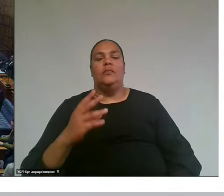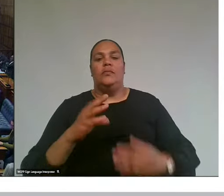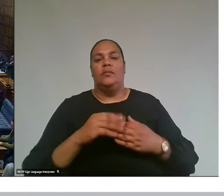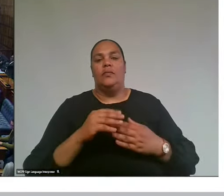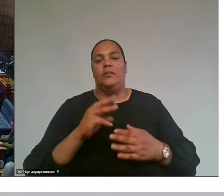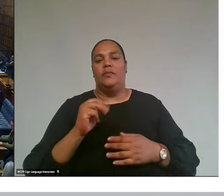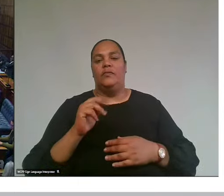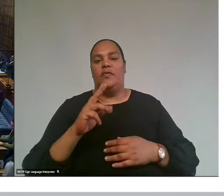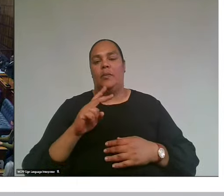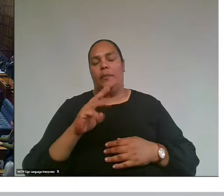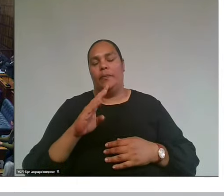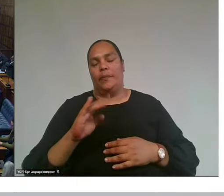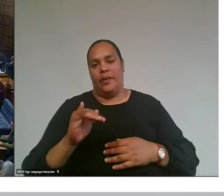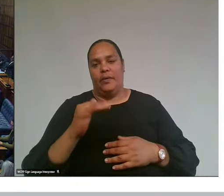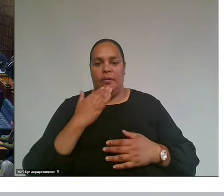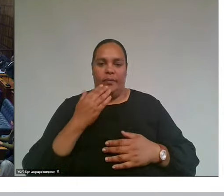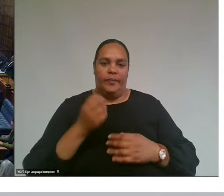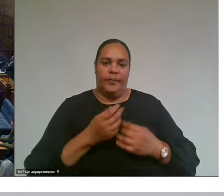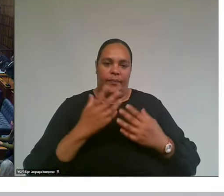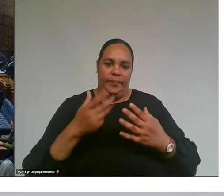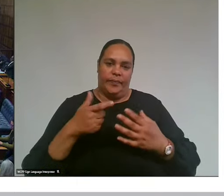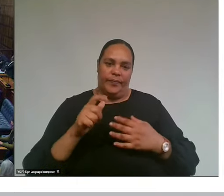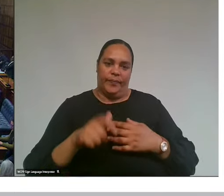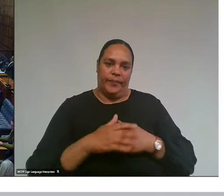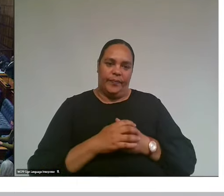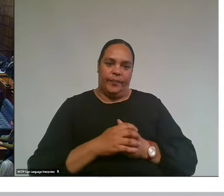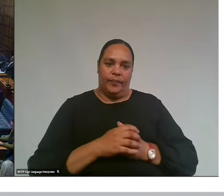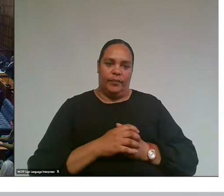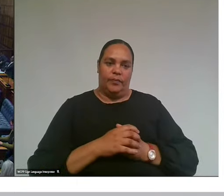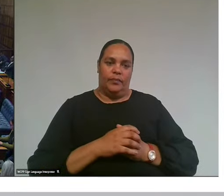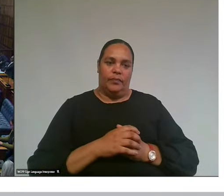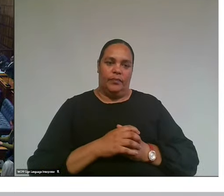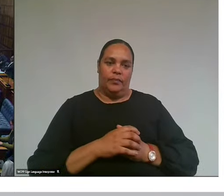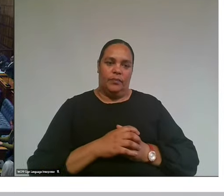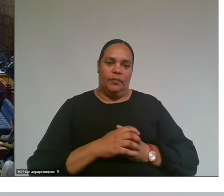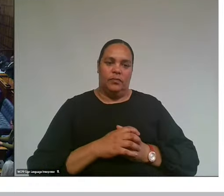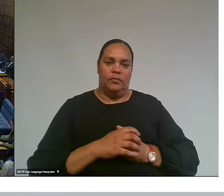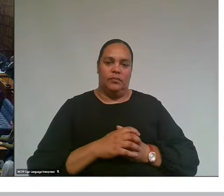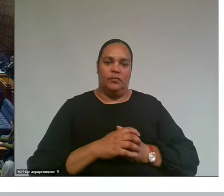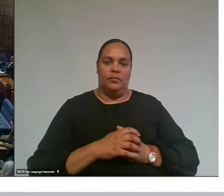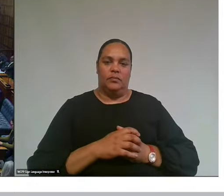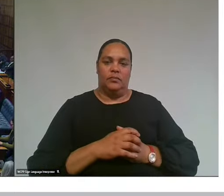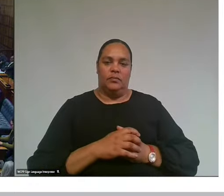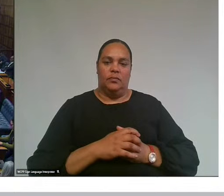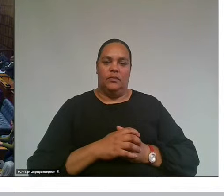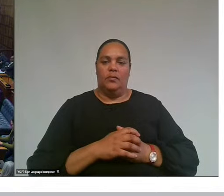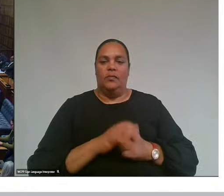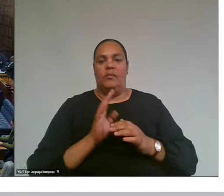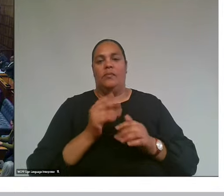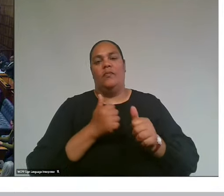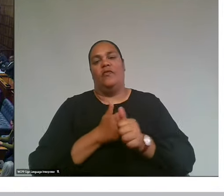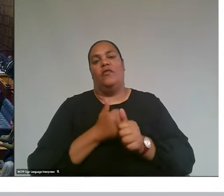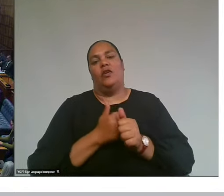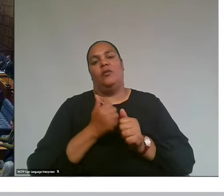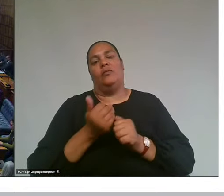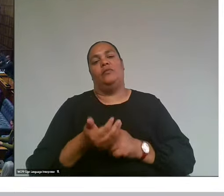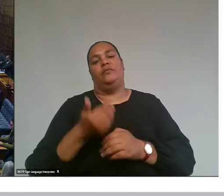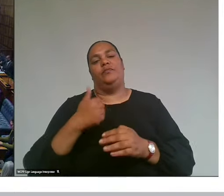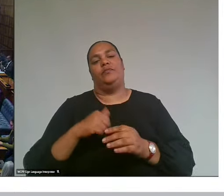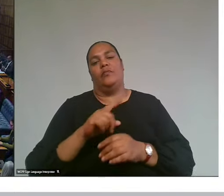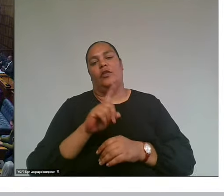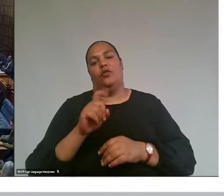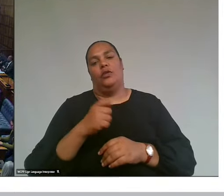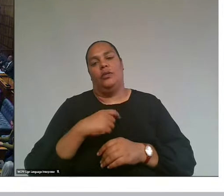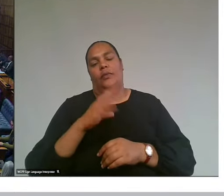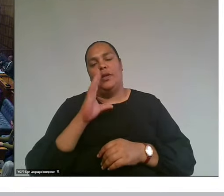me thank you very much person just a follow up on the previous question I've